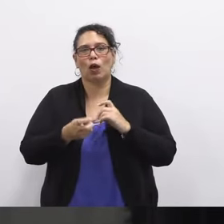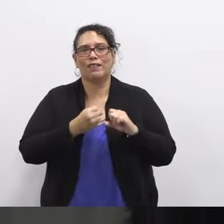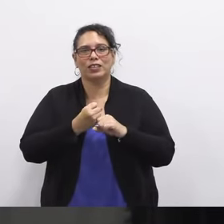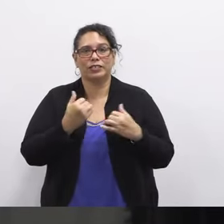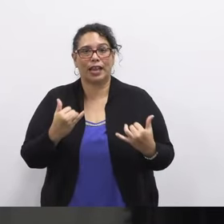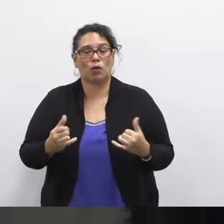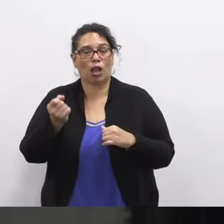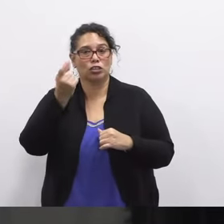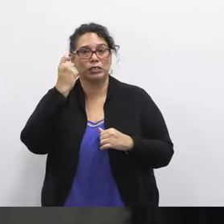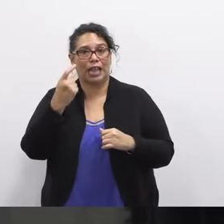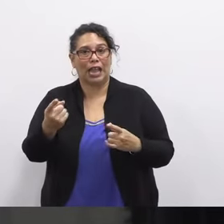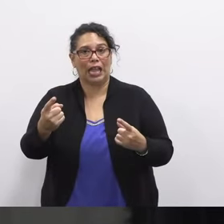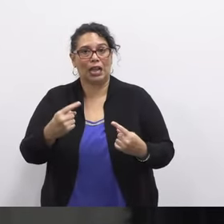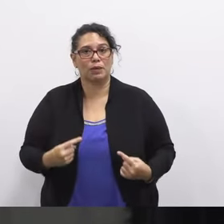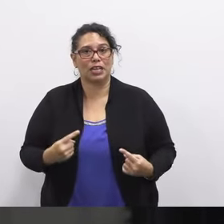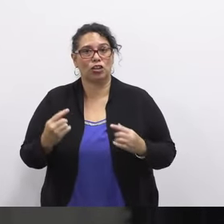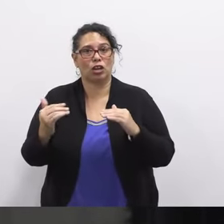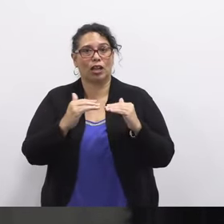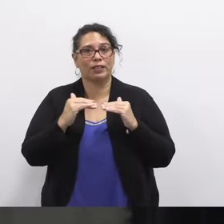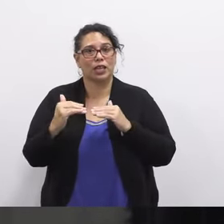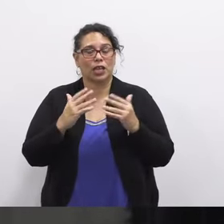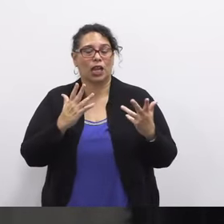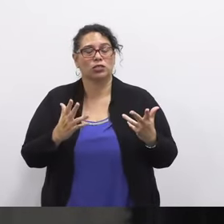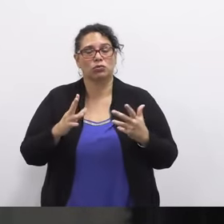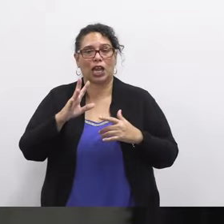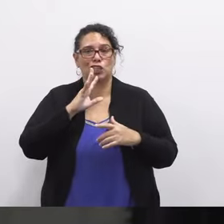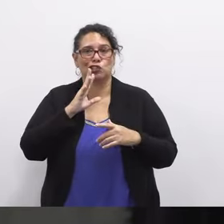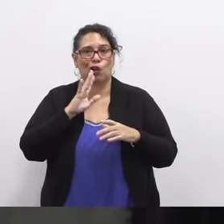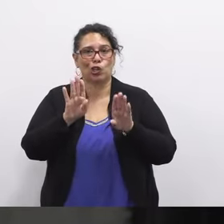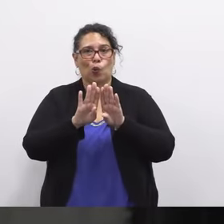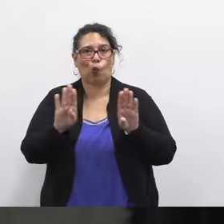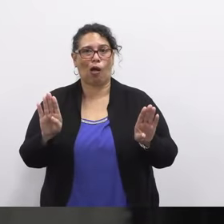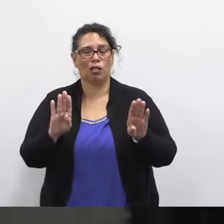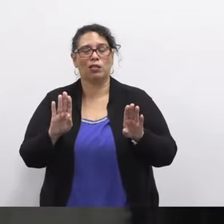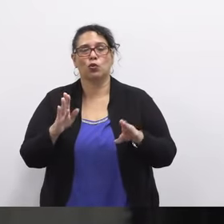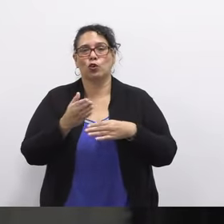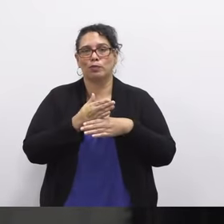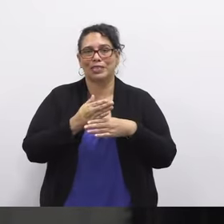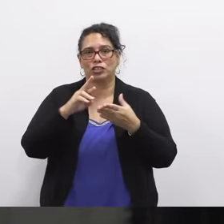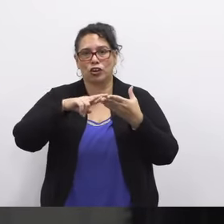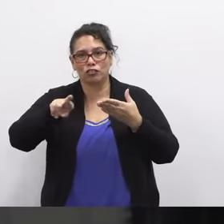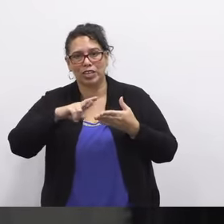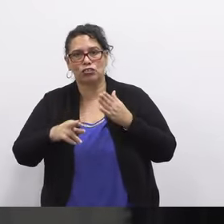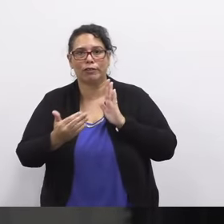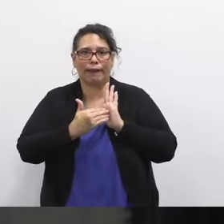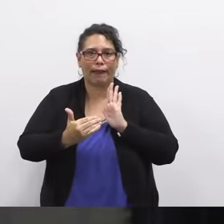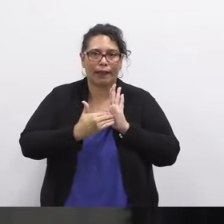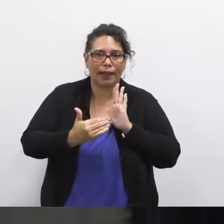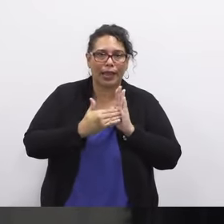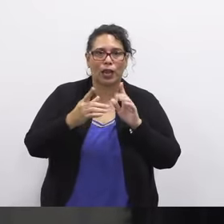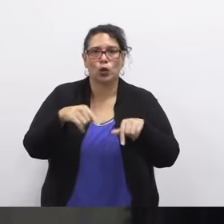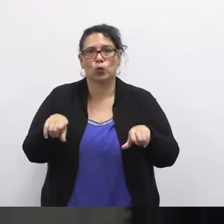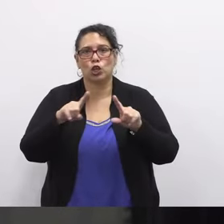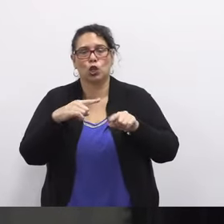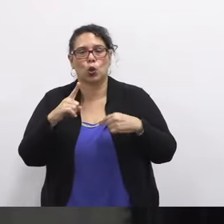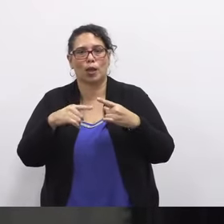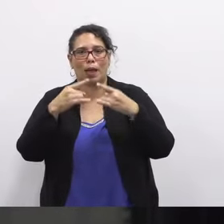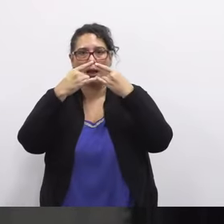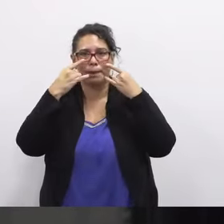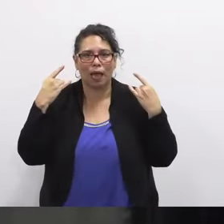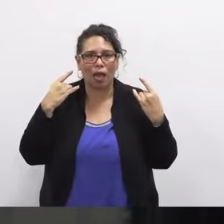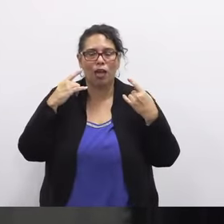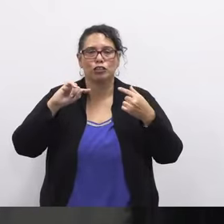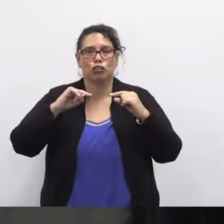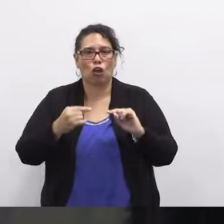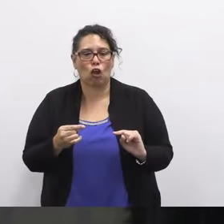I understand coming here is equivalent to basically talking to a wall. We've been sharing research over and over and over with you guys about masks and the harm